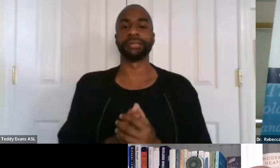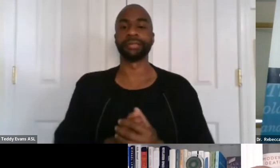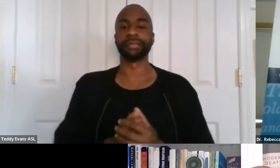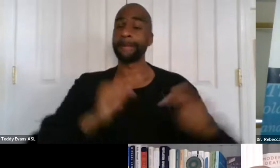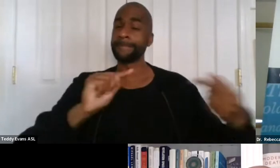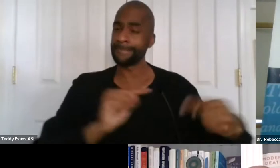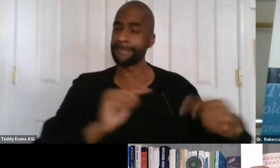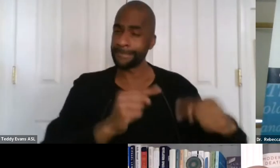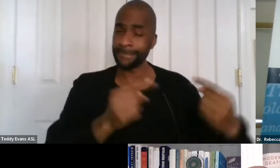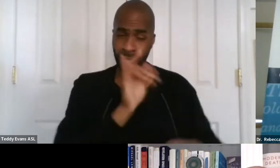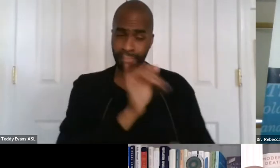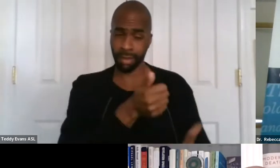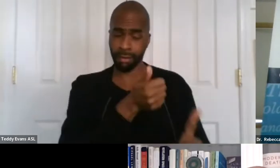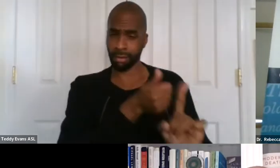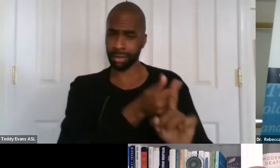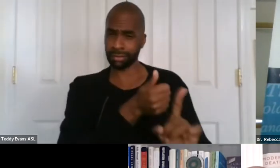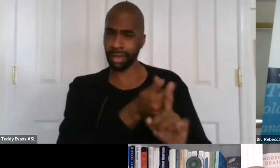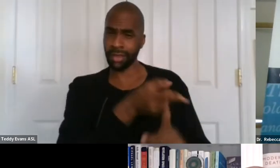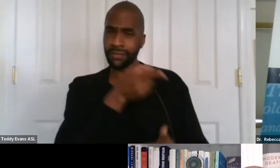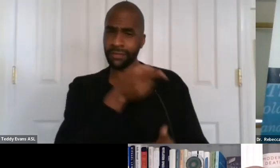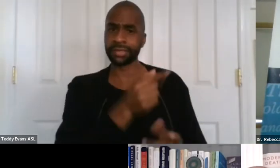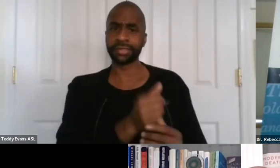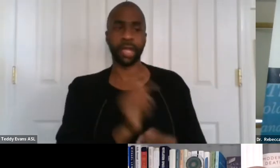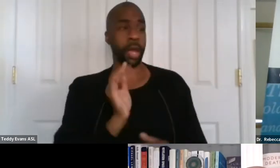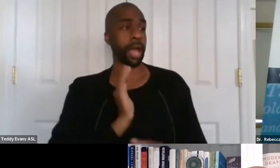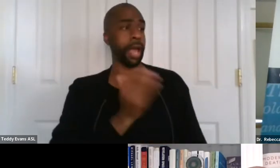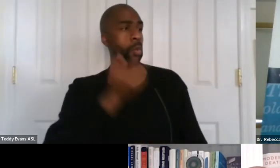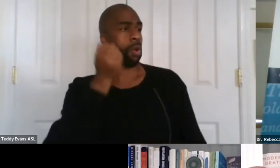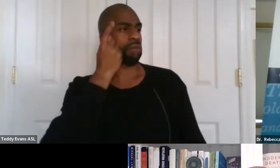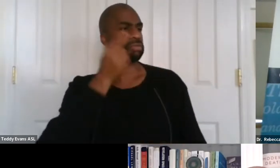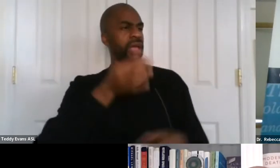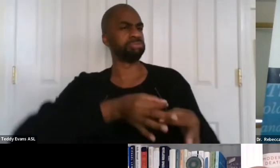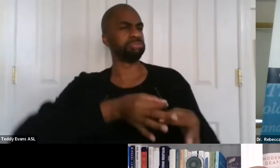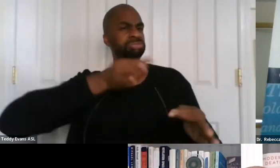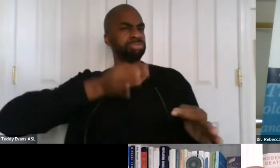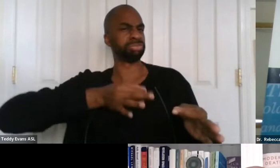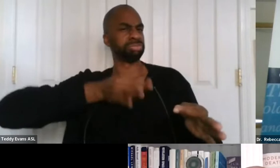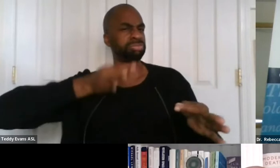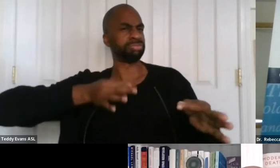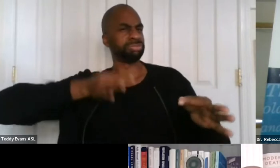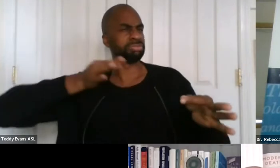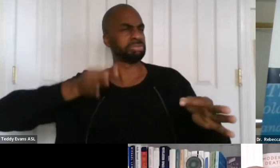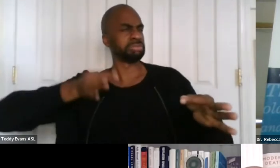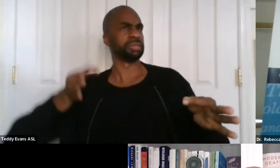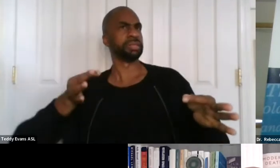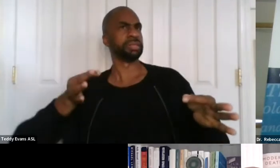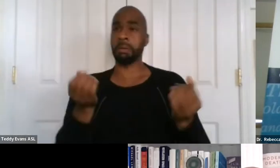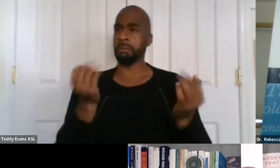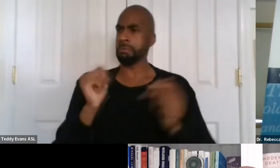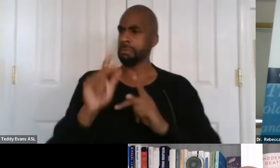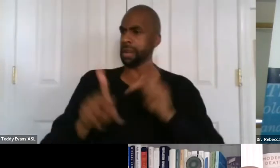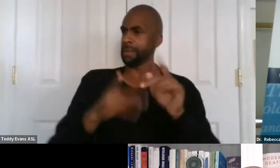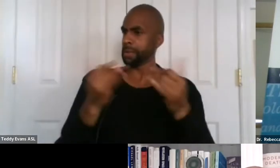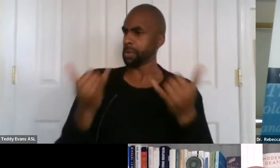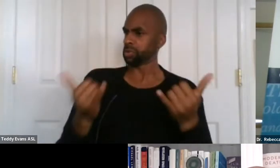where I feel like in many ways our understanding has actually regressed. Many people have today come to view of pain as being